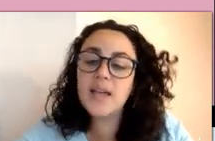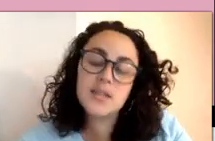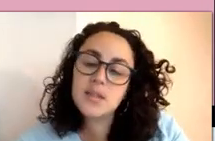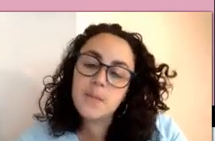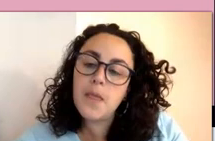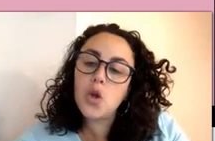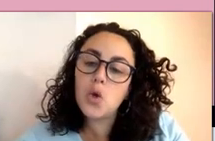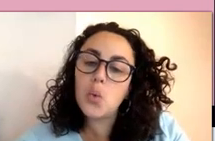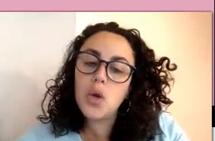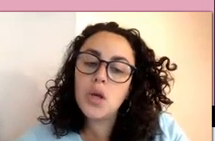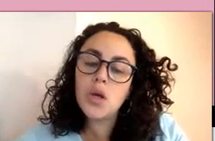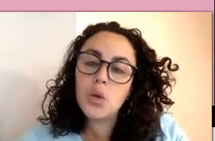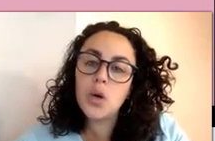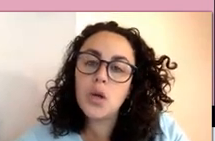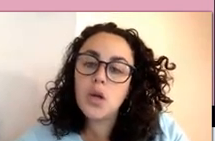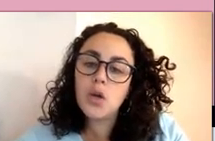quiet.